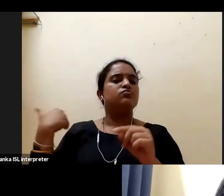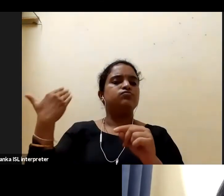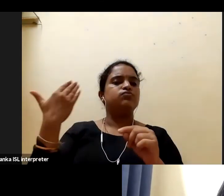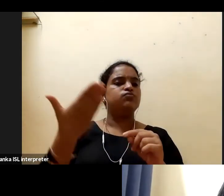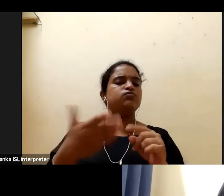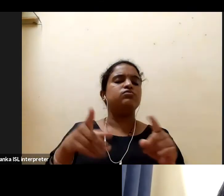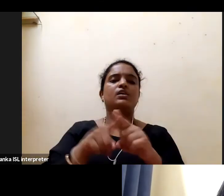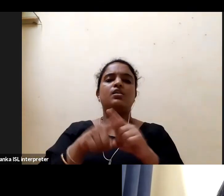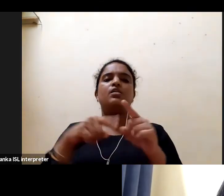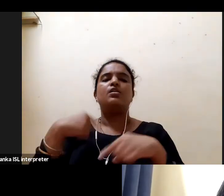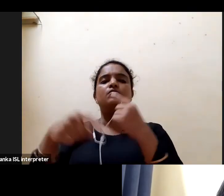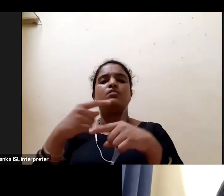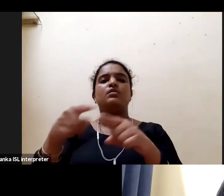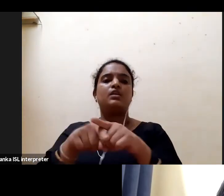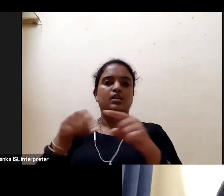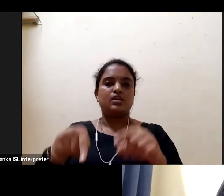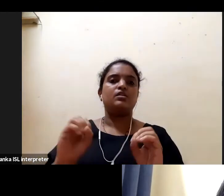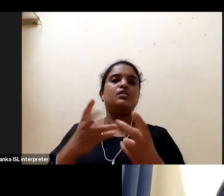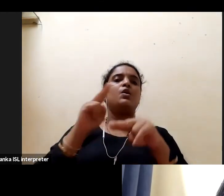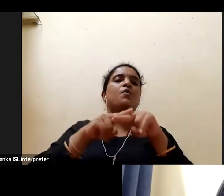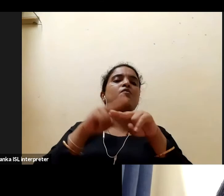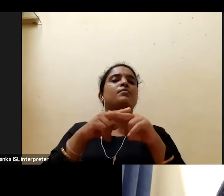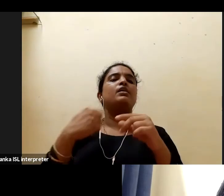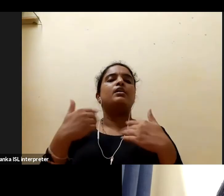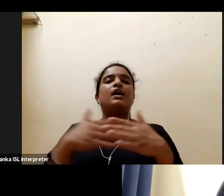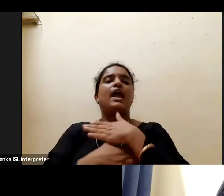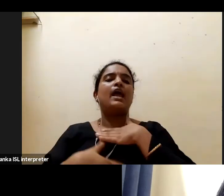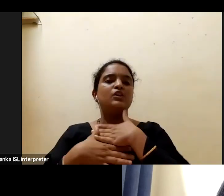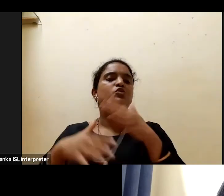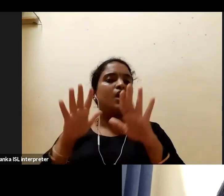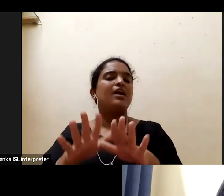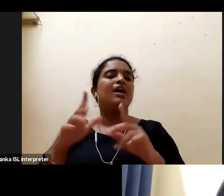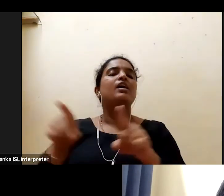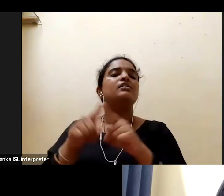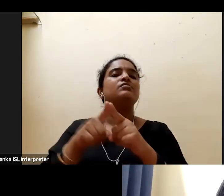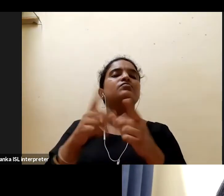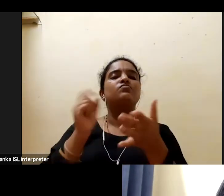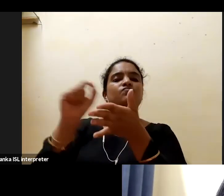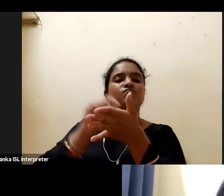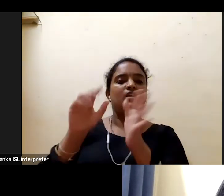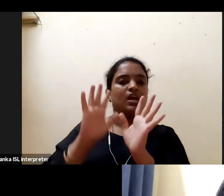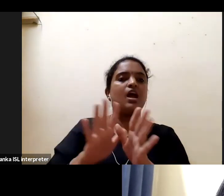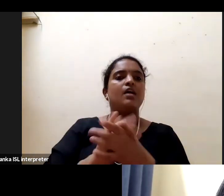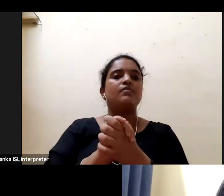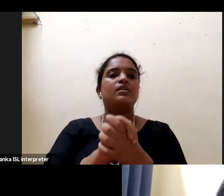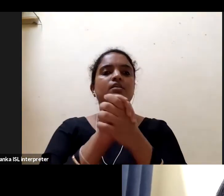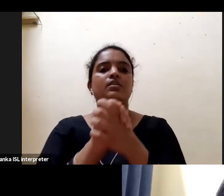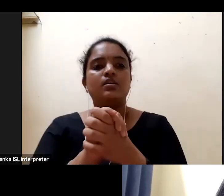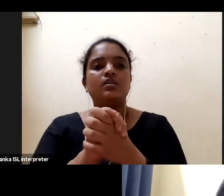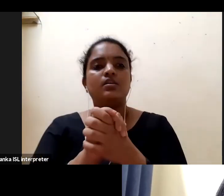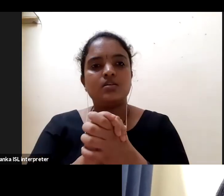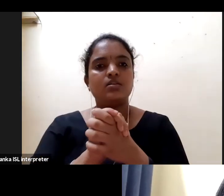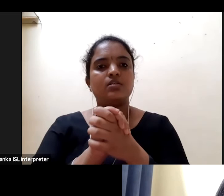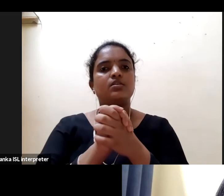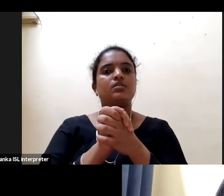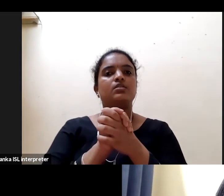about it, I started this year in February, and I'm really enjoying that. Also because I don't